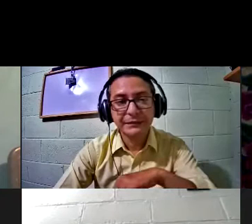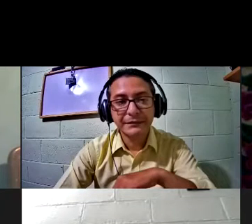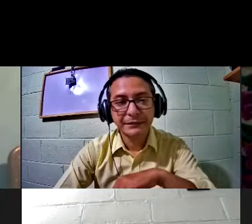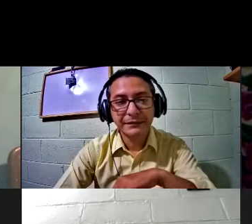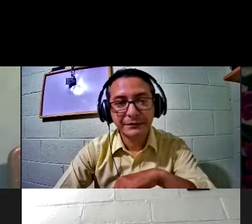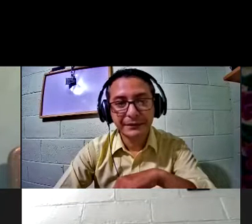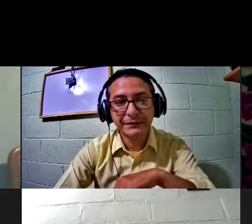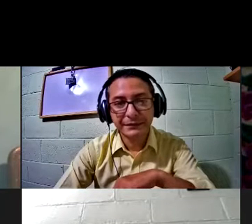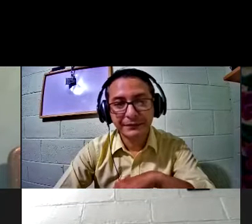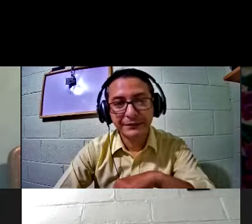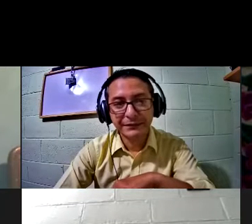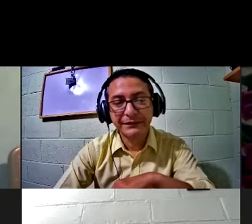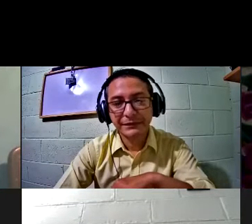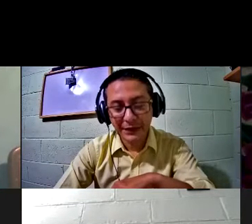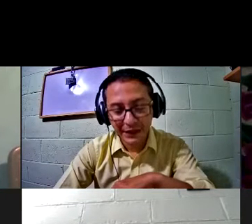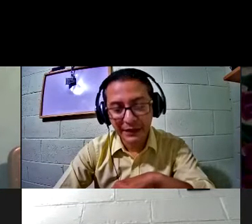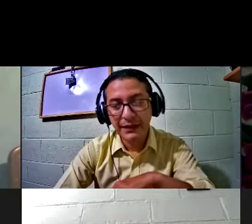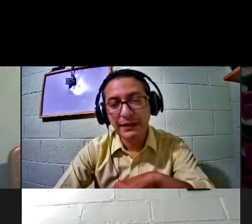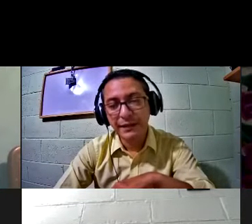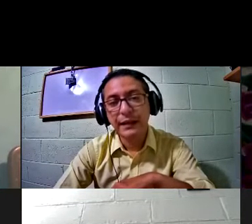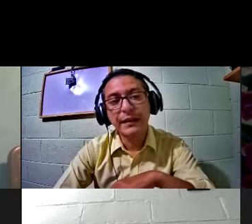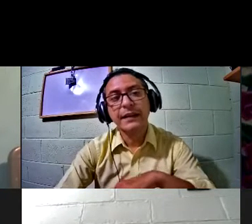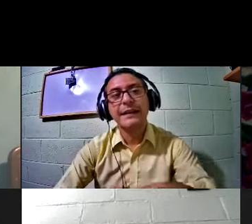Oh, correct. Yes, it's a long